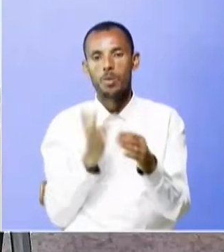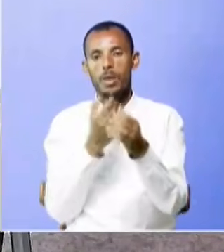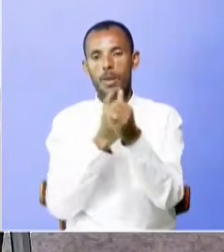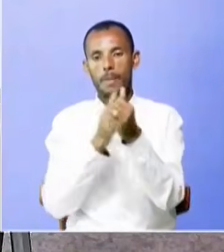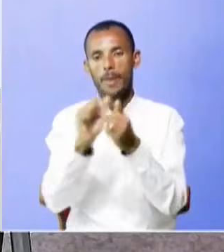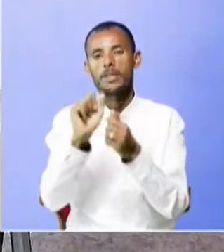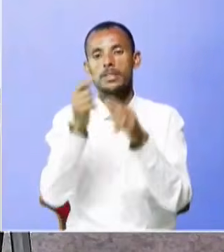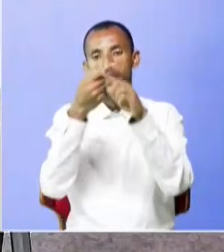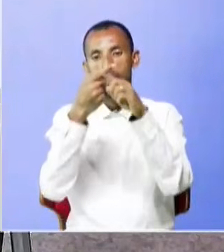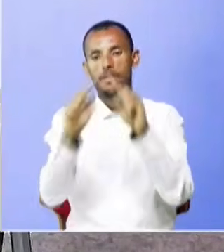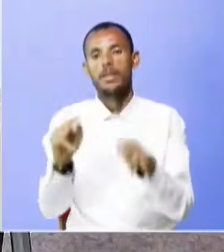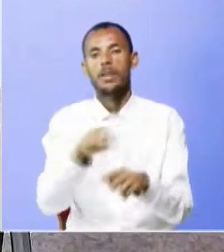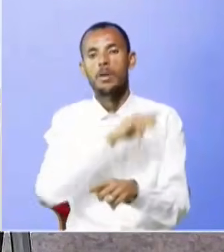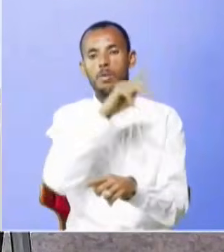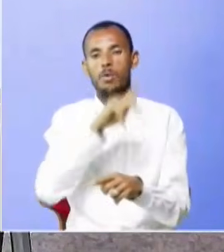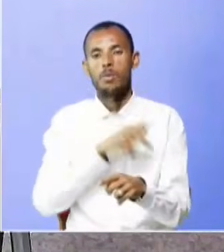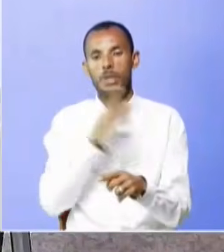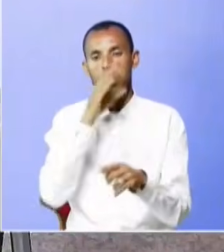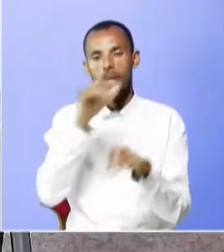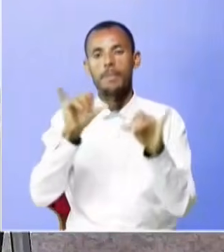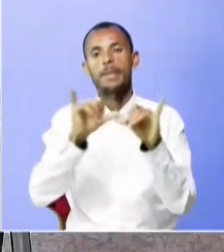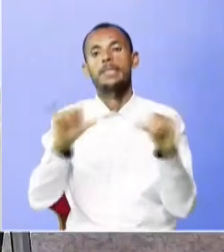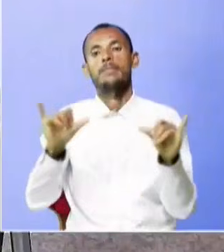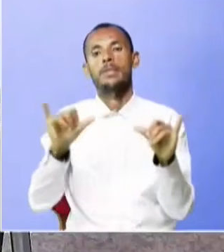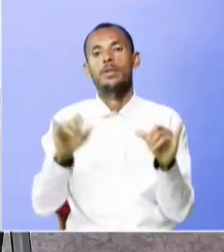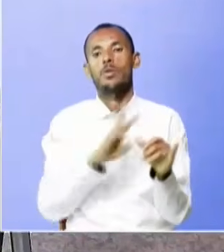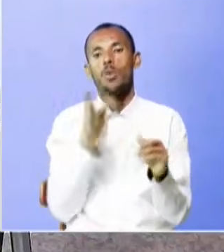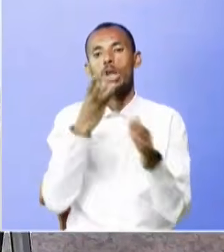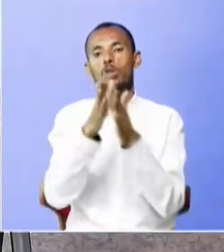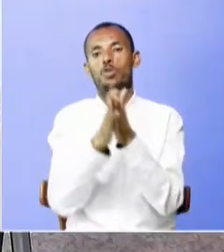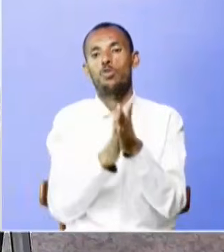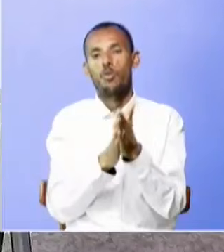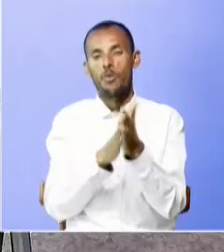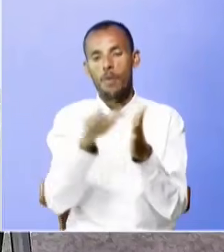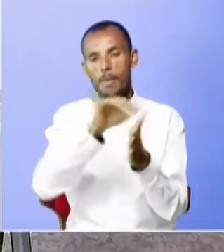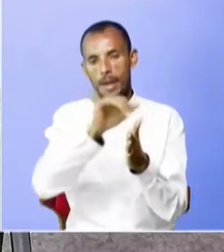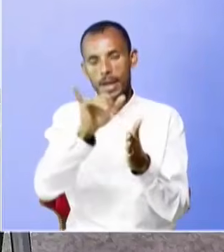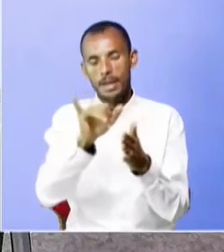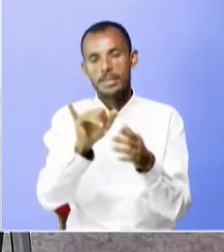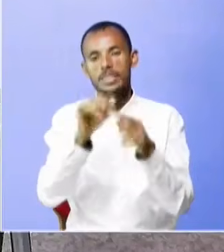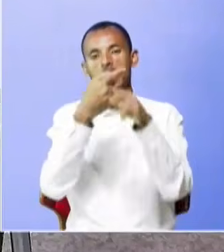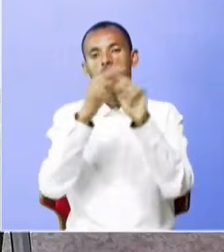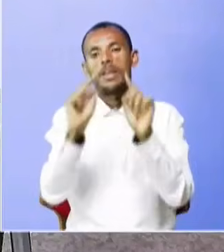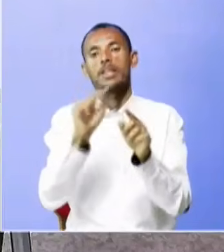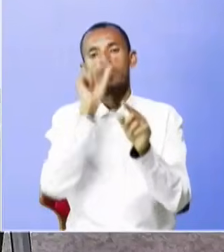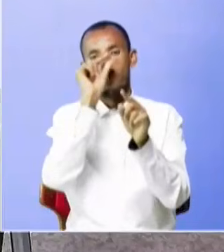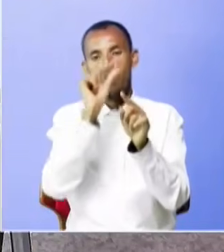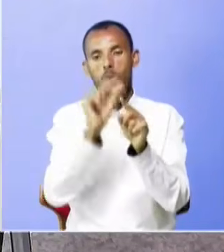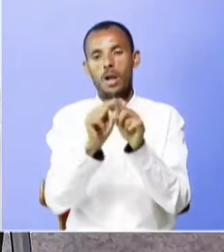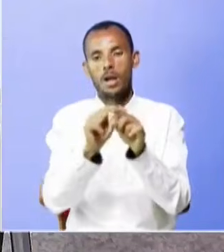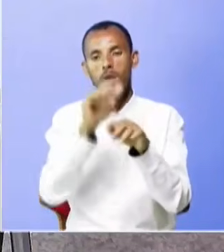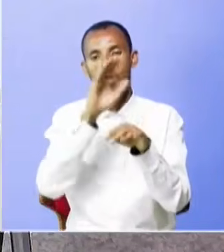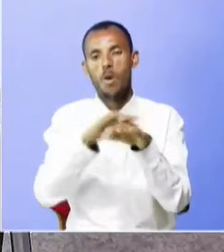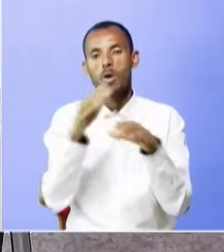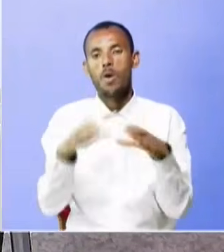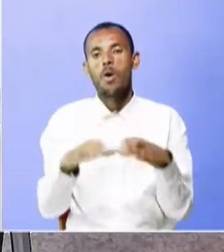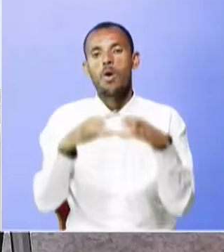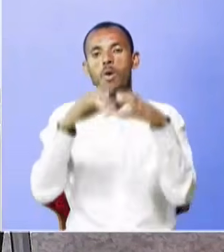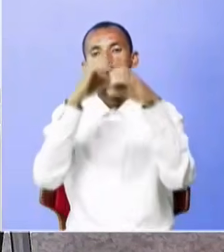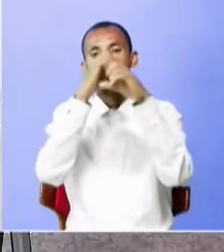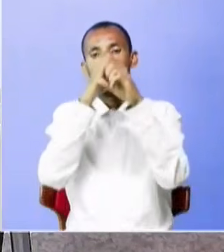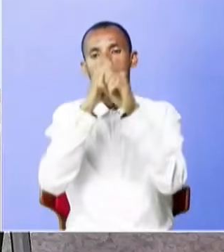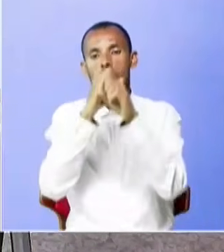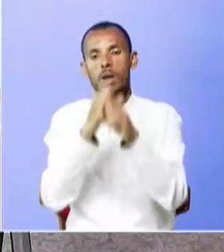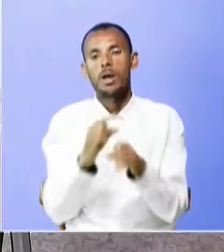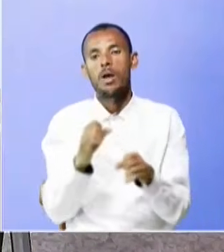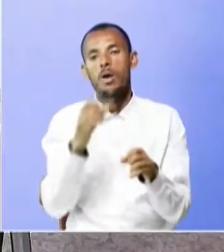the different properties and the measurements, we need to be familiar with the different terminologies on a cone. Okay,